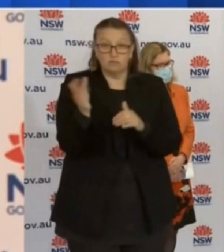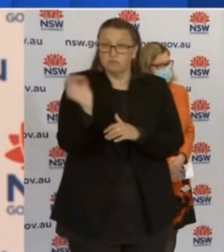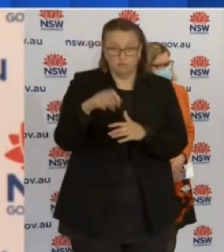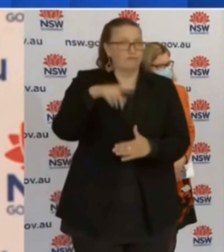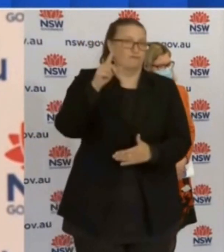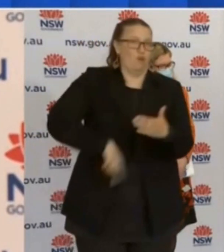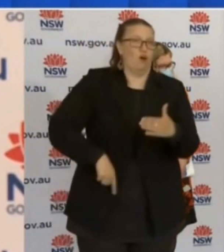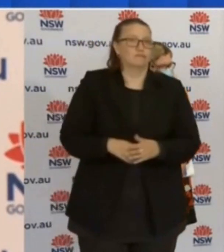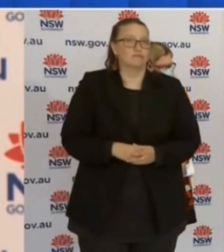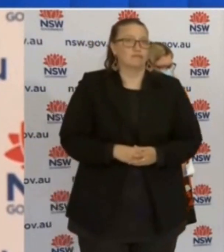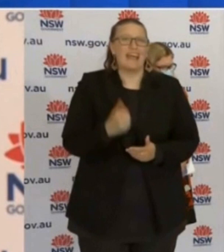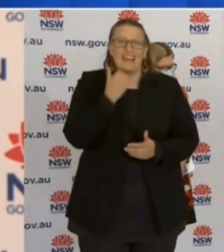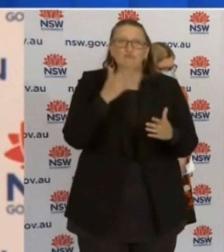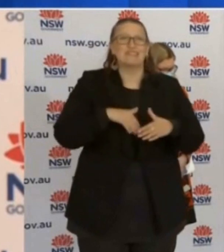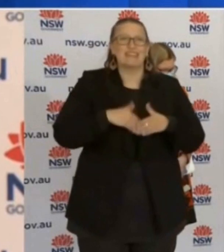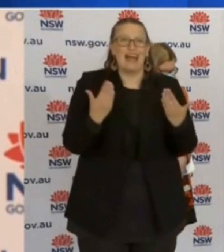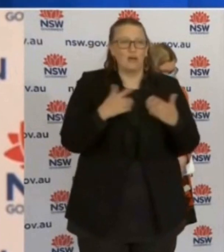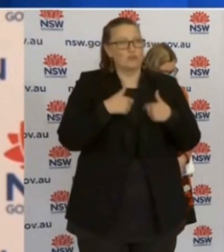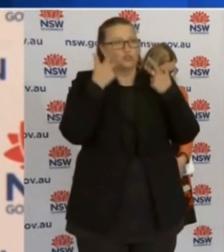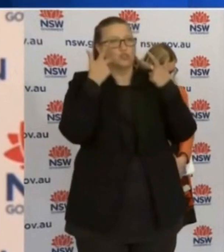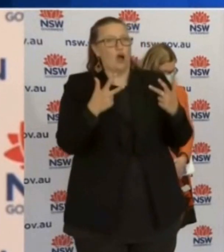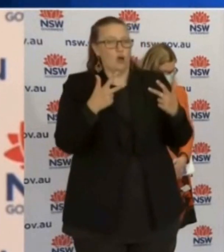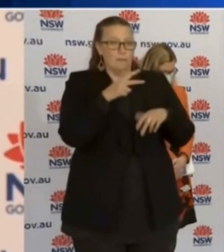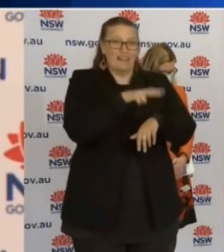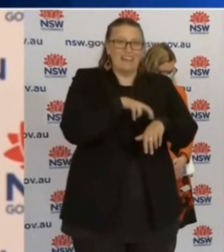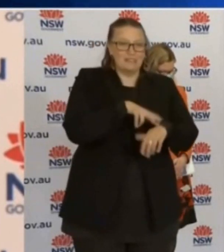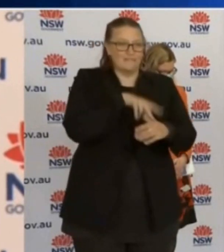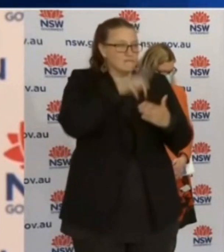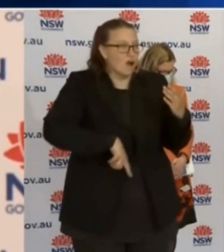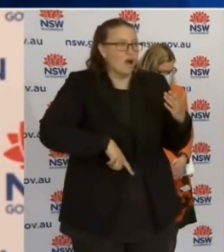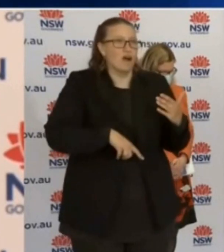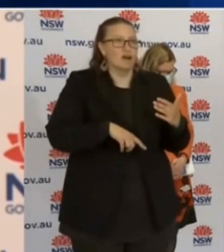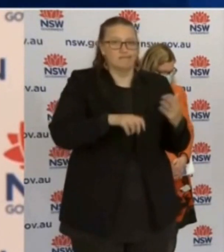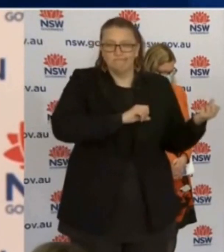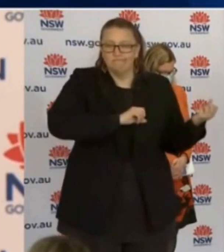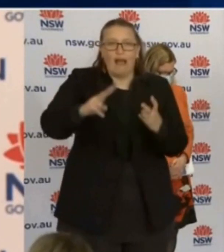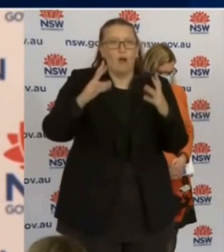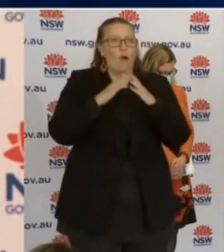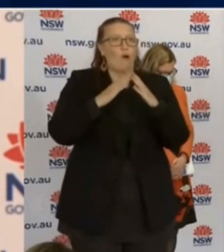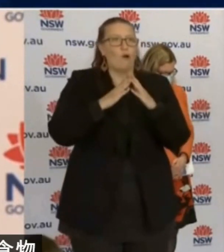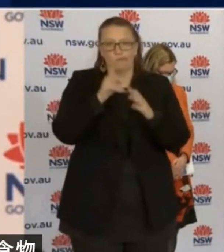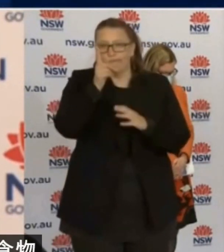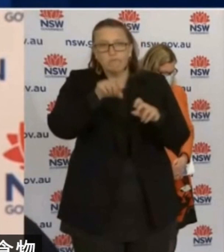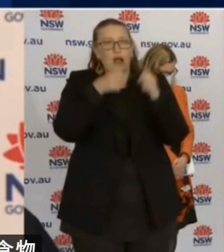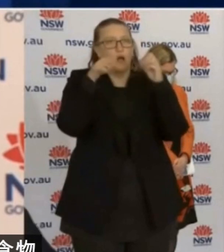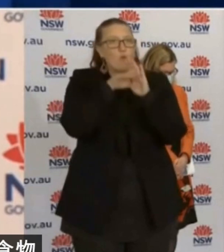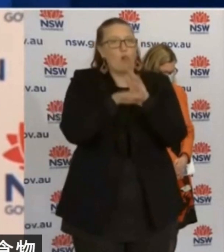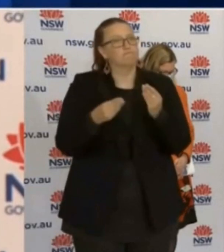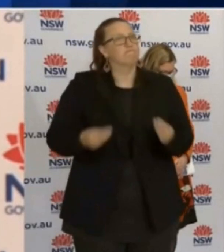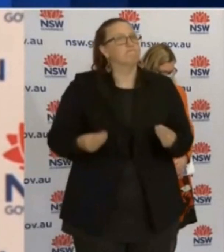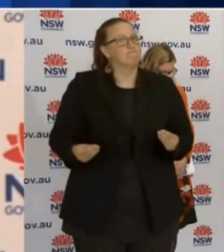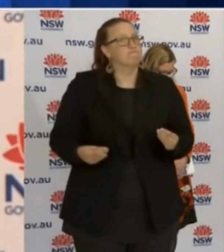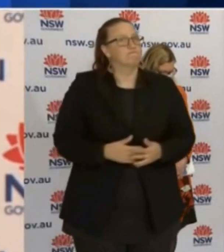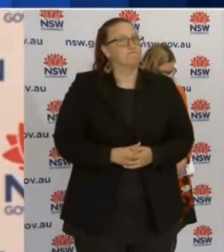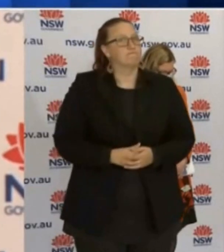are demonstrating. But we also have to accept that when you're allowing critical workers, whether it's in aged care or providing food services,